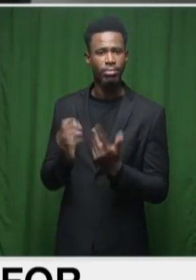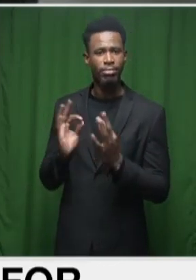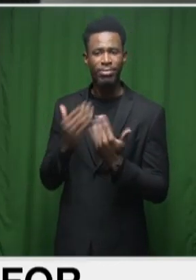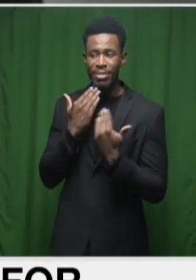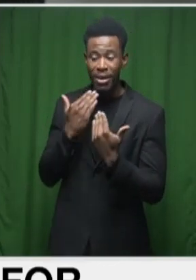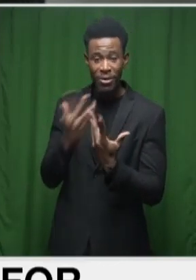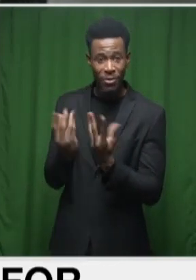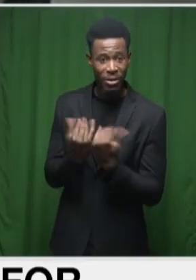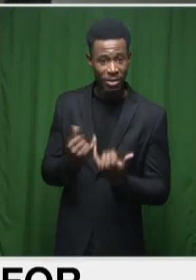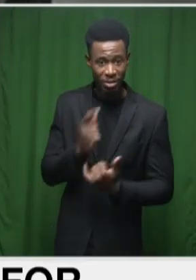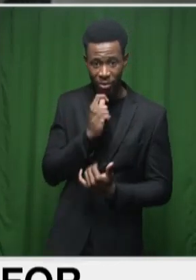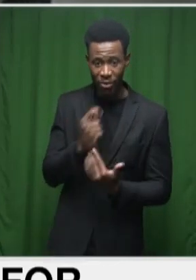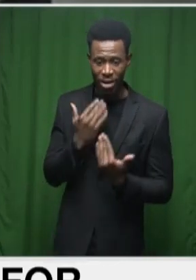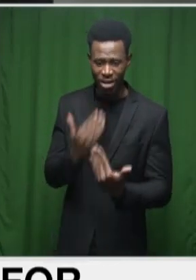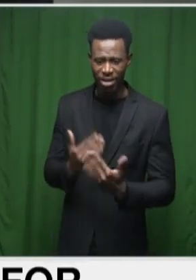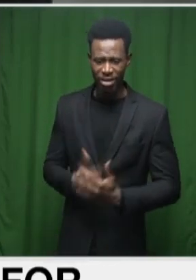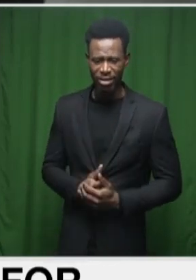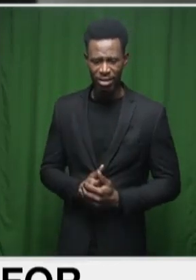us.